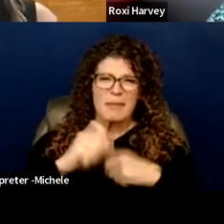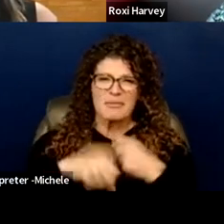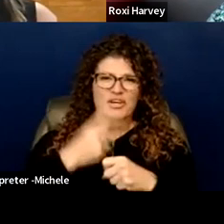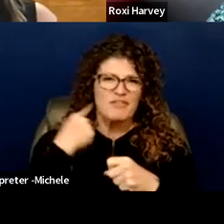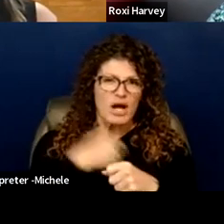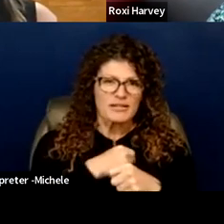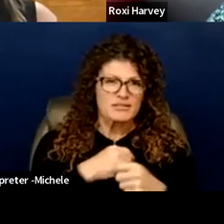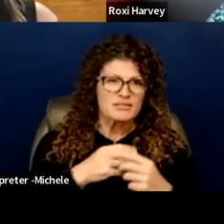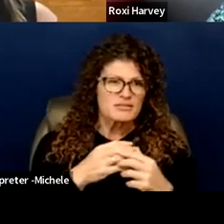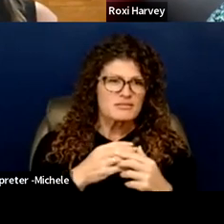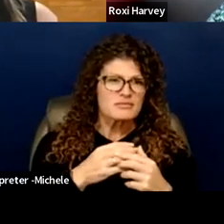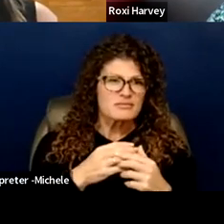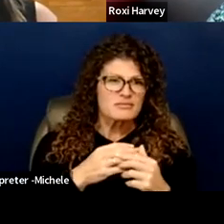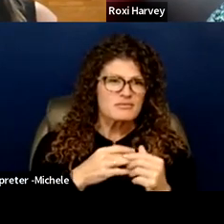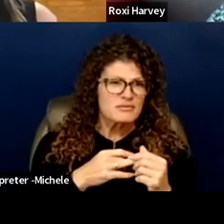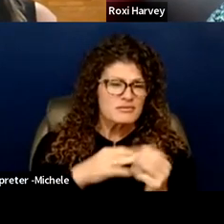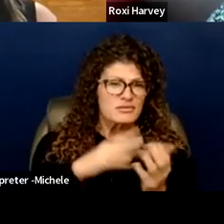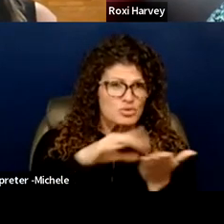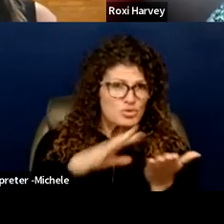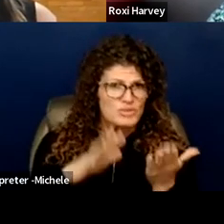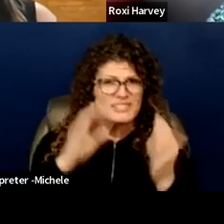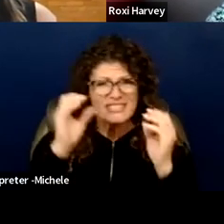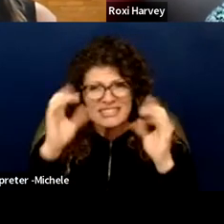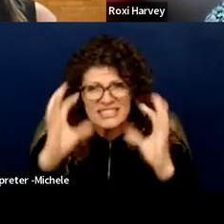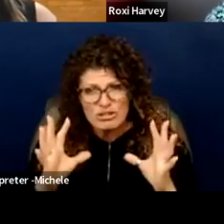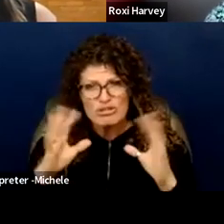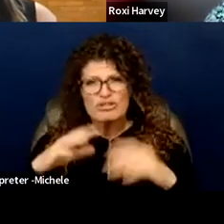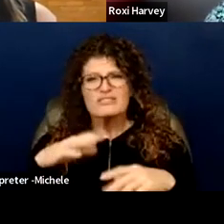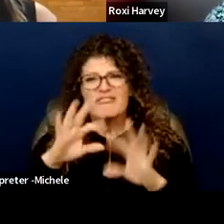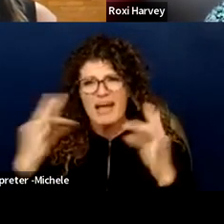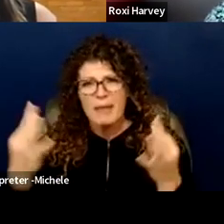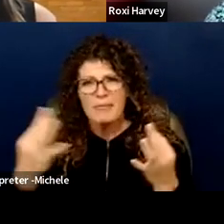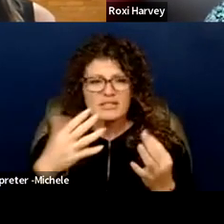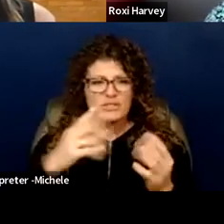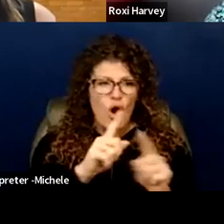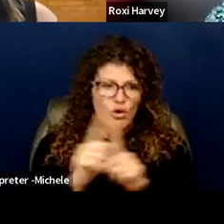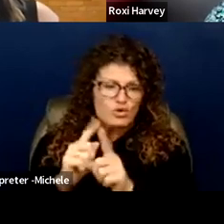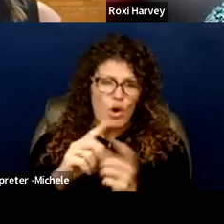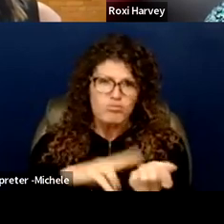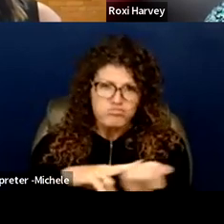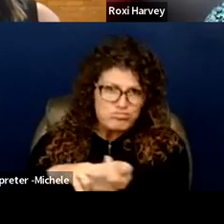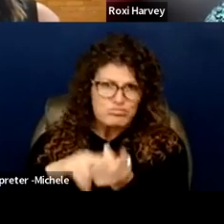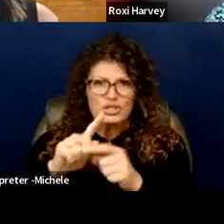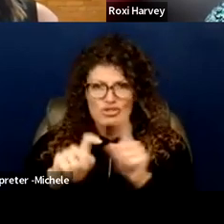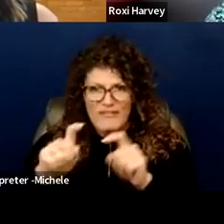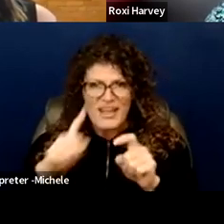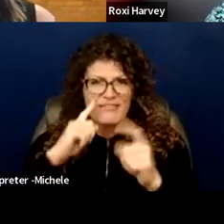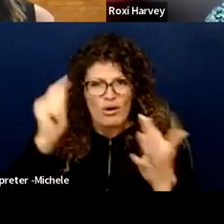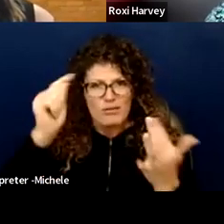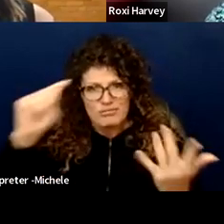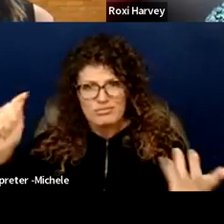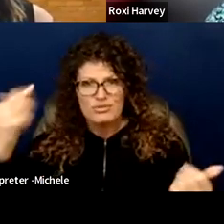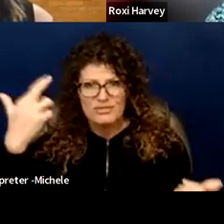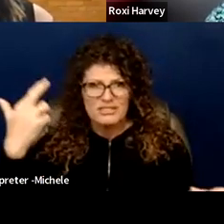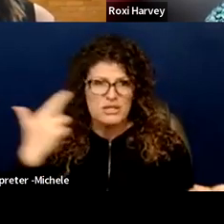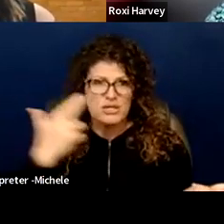our students, teachers, and families about their school climate and experience in their school. So just a shout